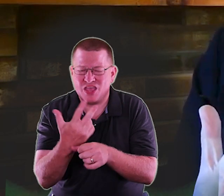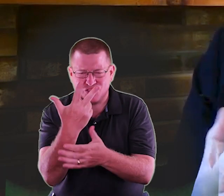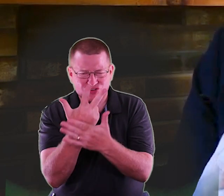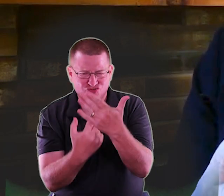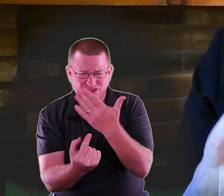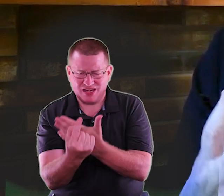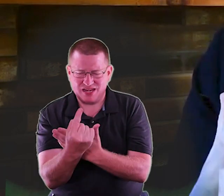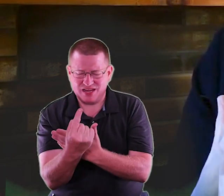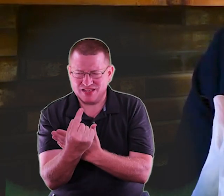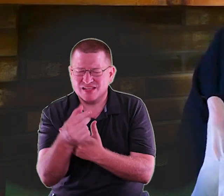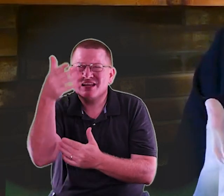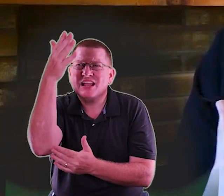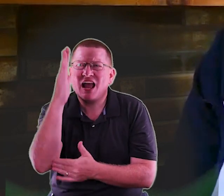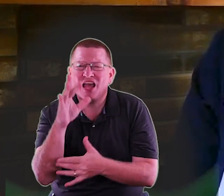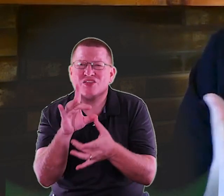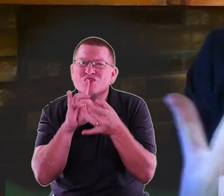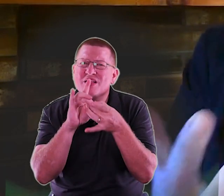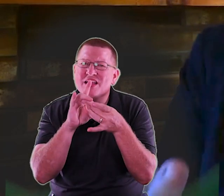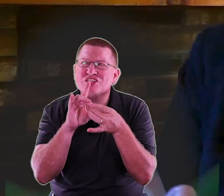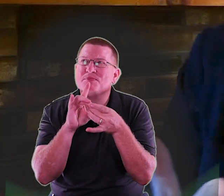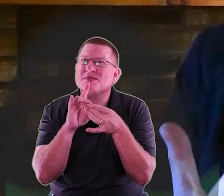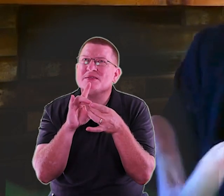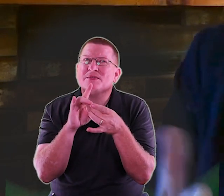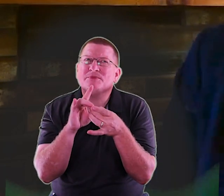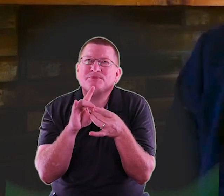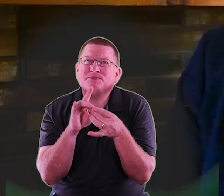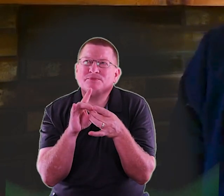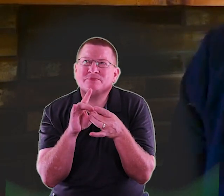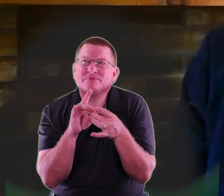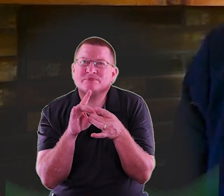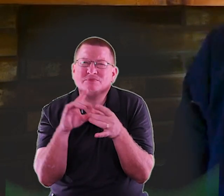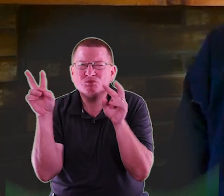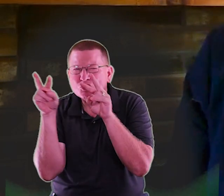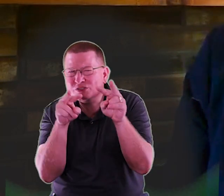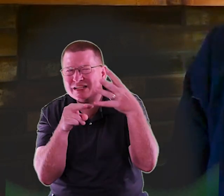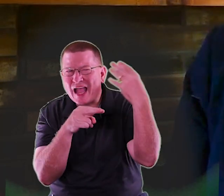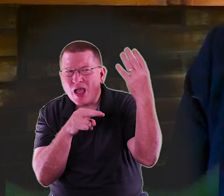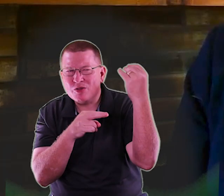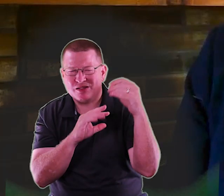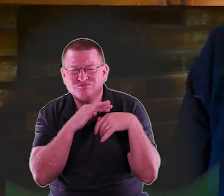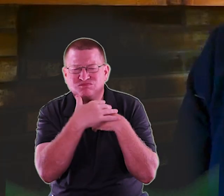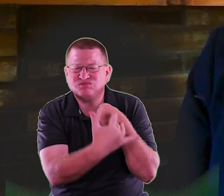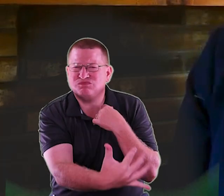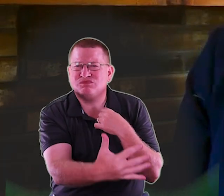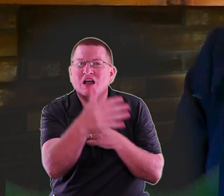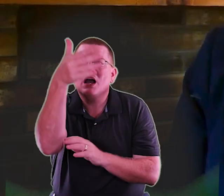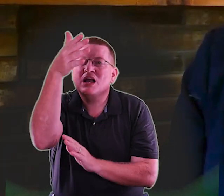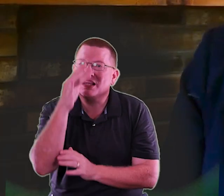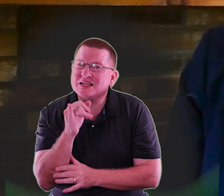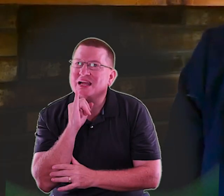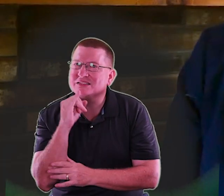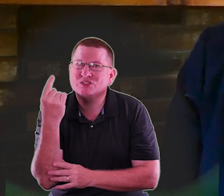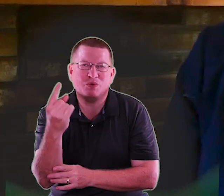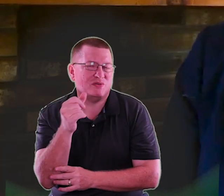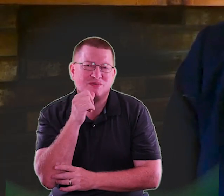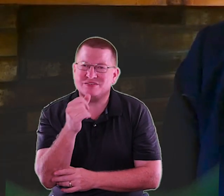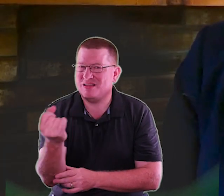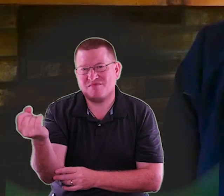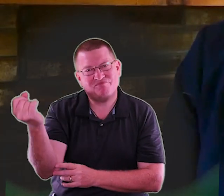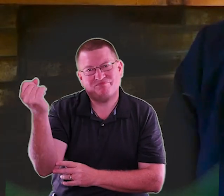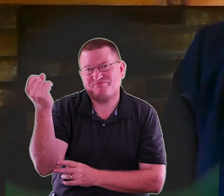this God, this relationship is outward and overflowing. God is the one who does not